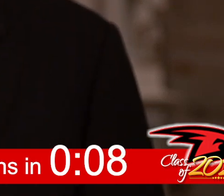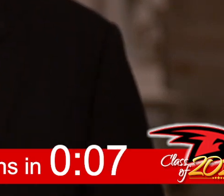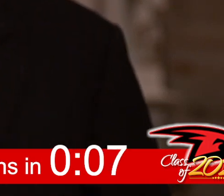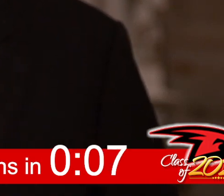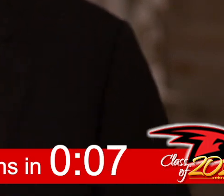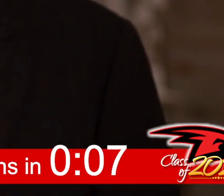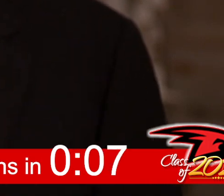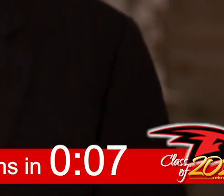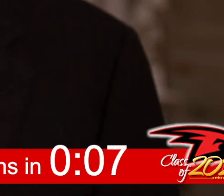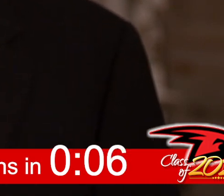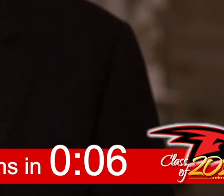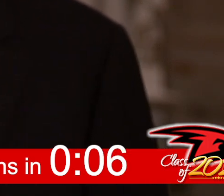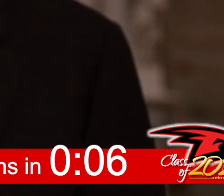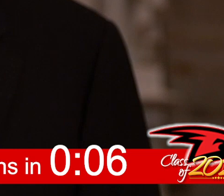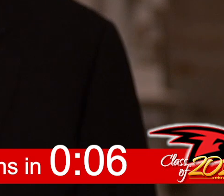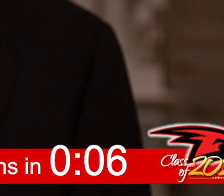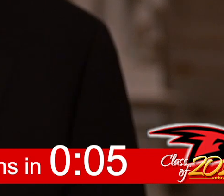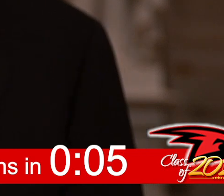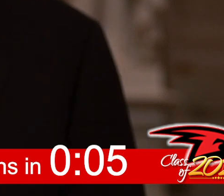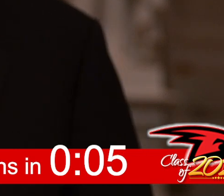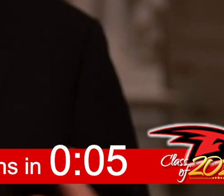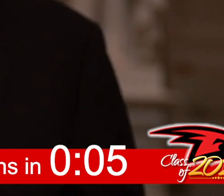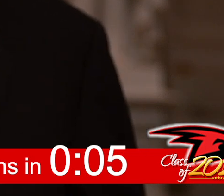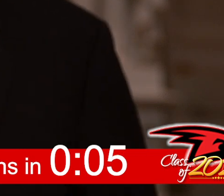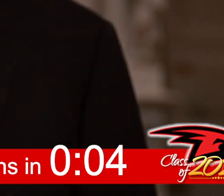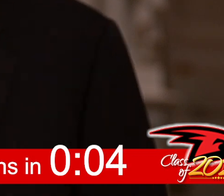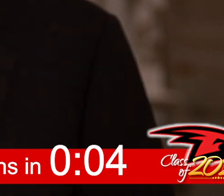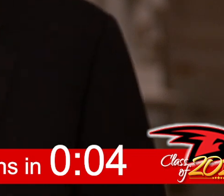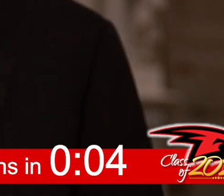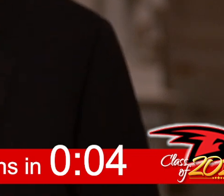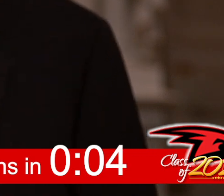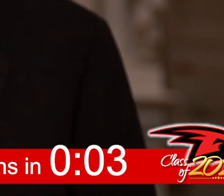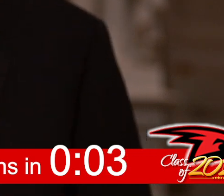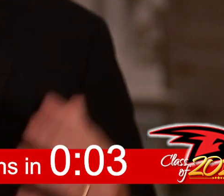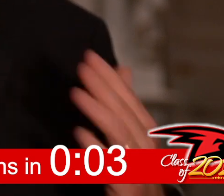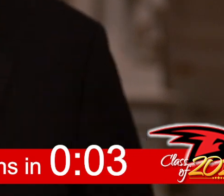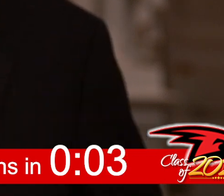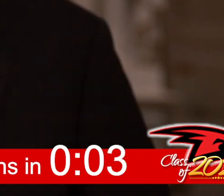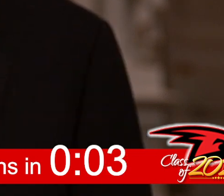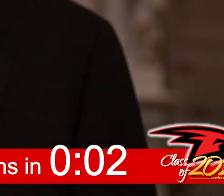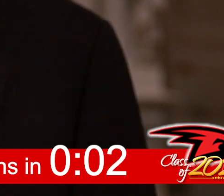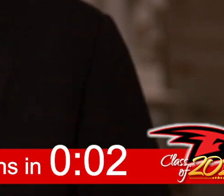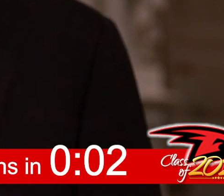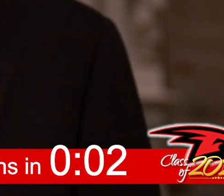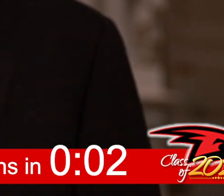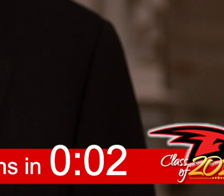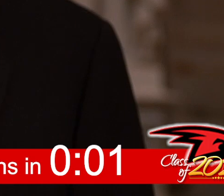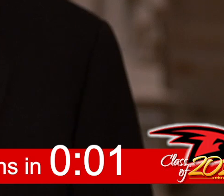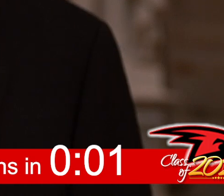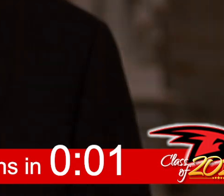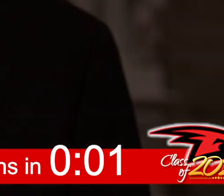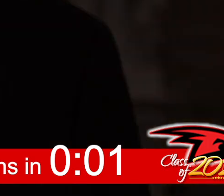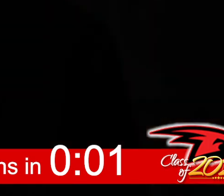I look forward to seeing you all back in our great state. We're very, very proud of you. Looking forward to all you're going to do in the